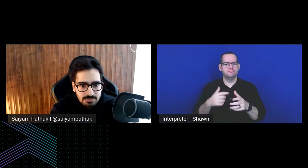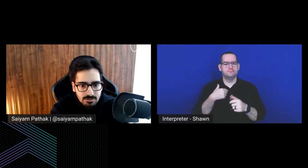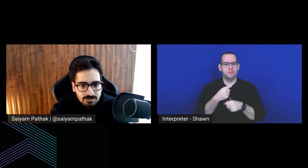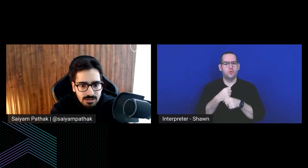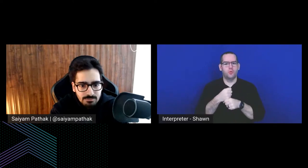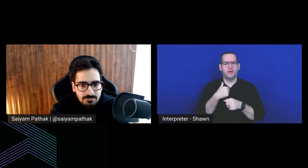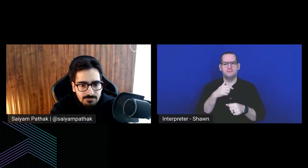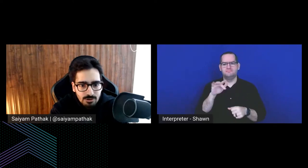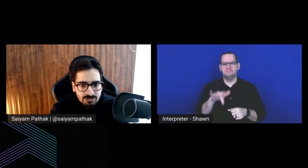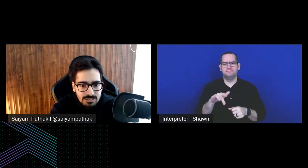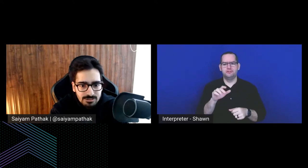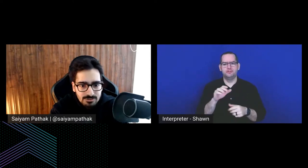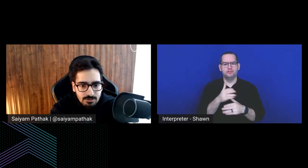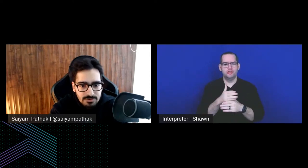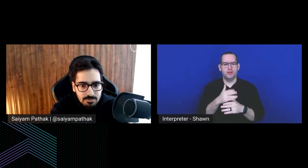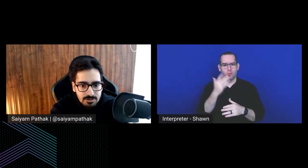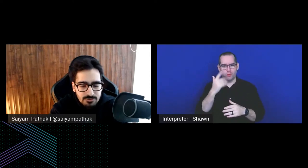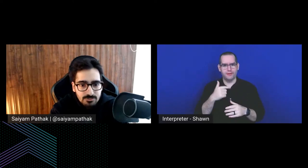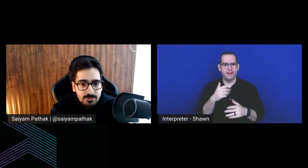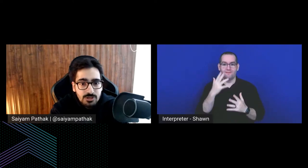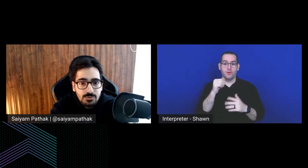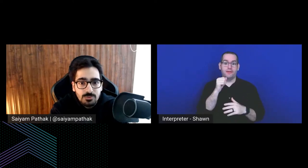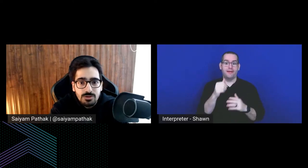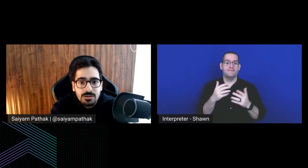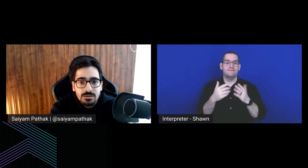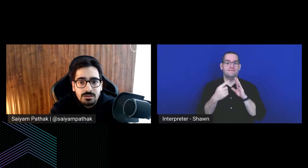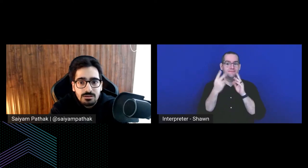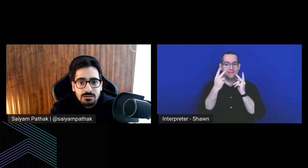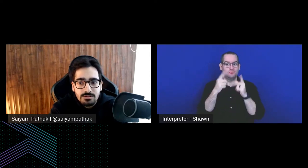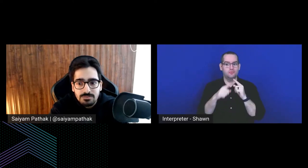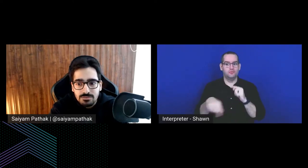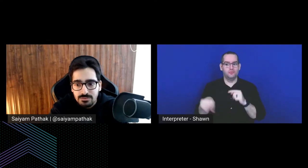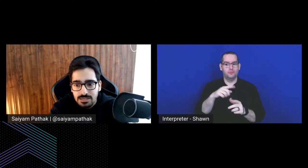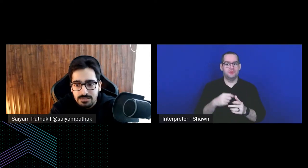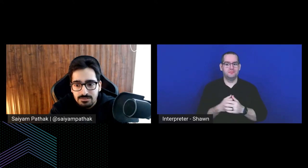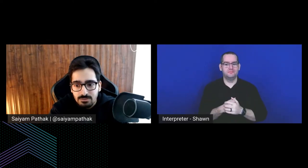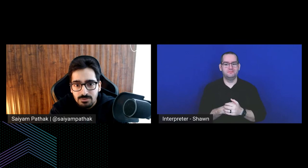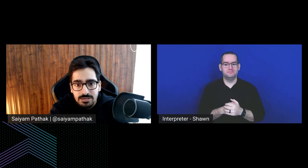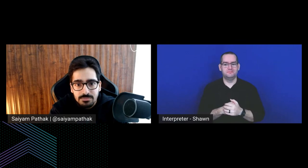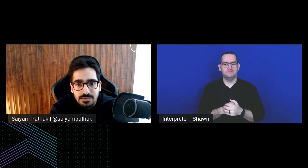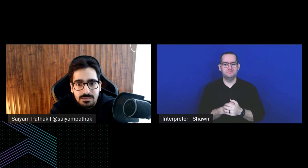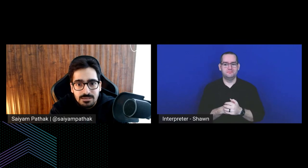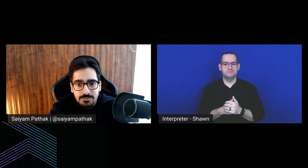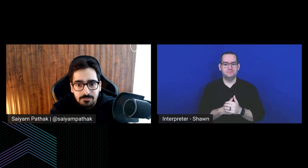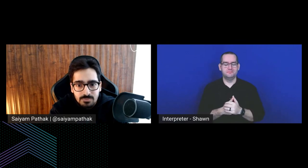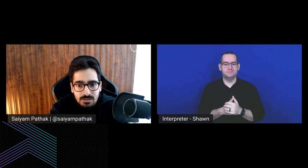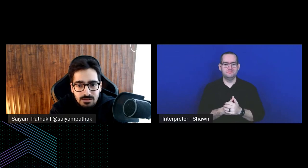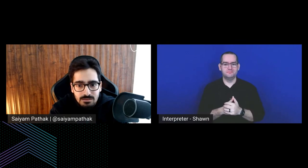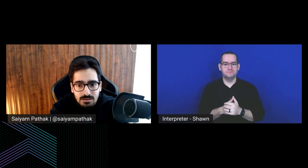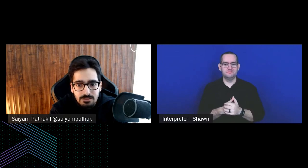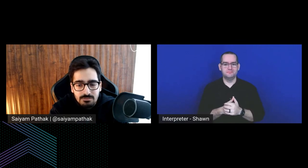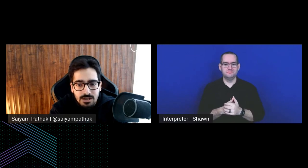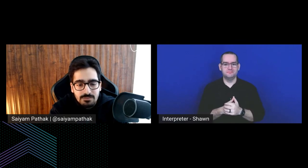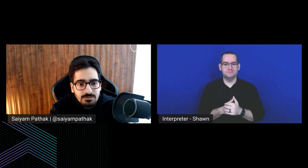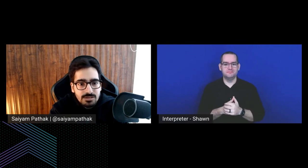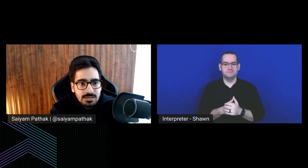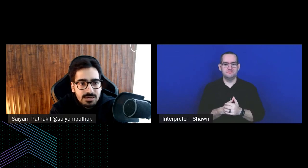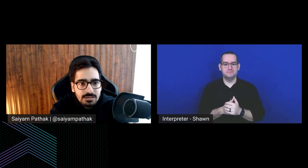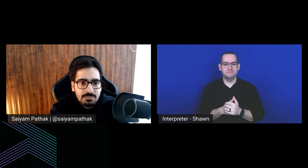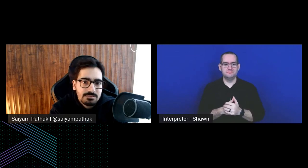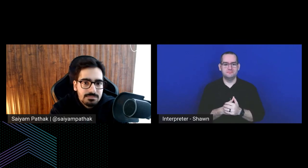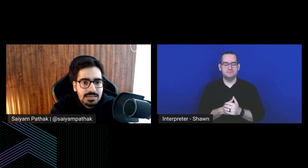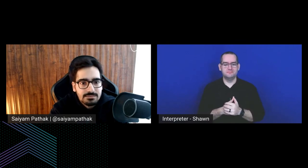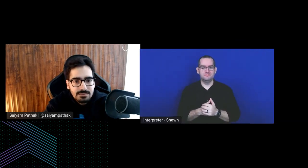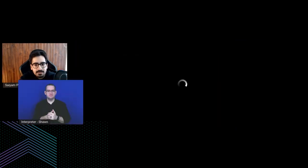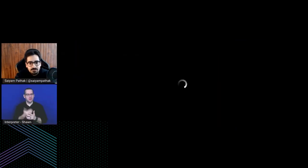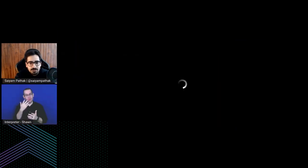share because I'm watching it is not visible to you the screen. So let me, I don't know why I have to do it again and